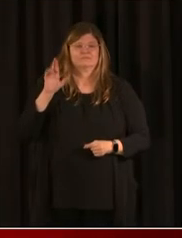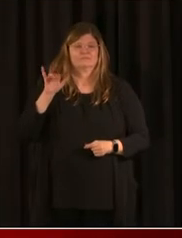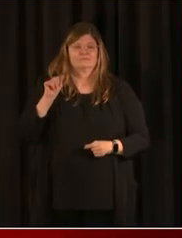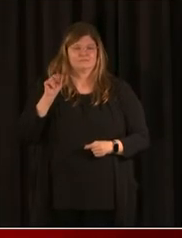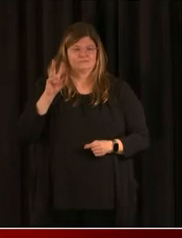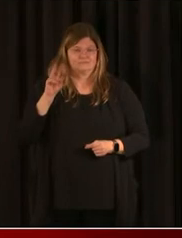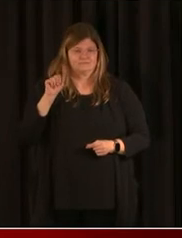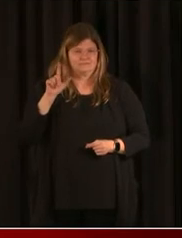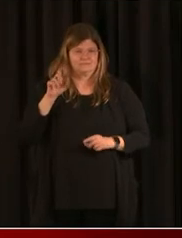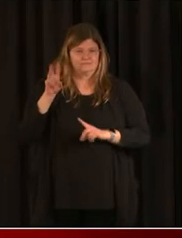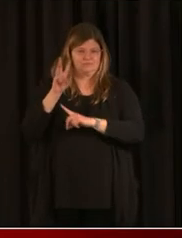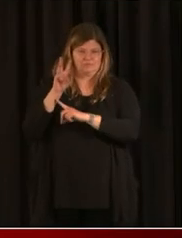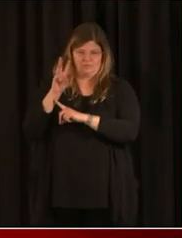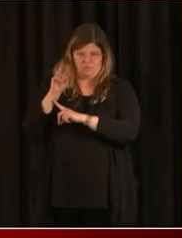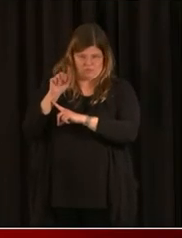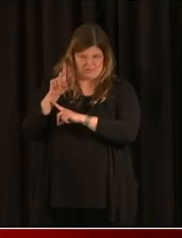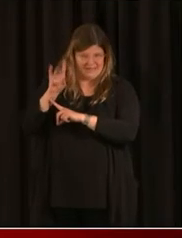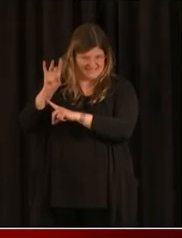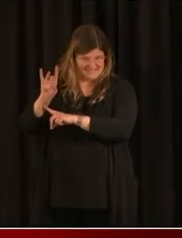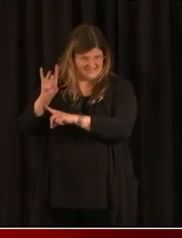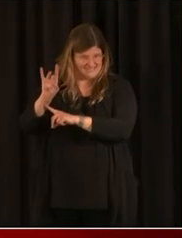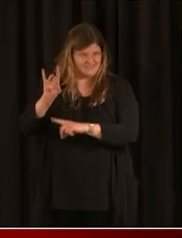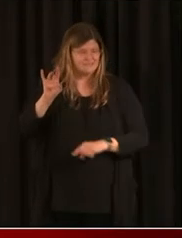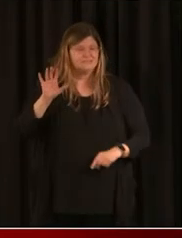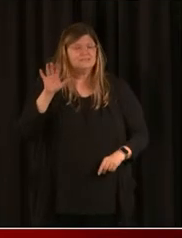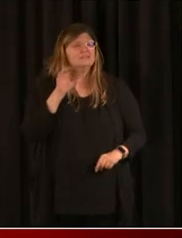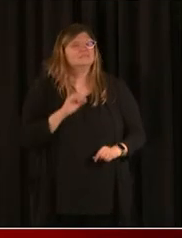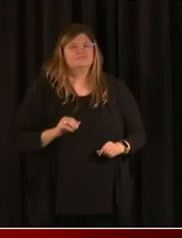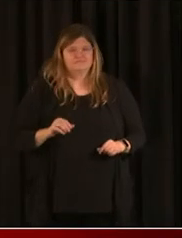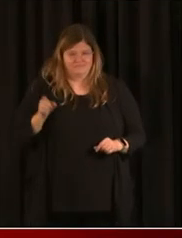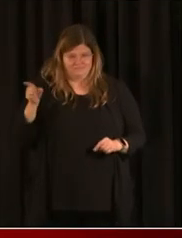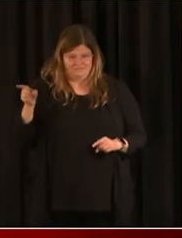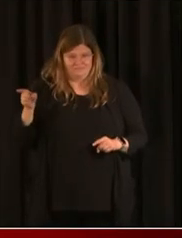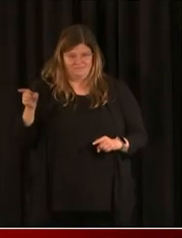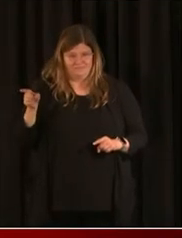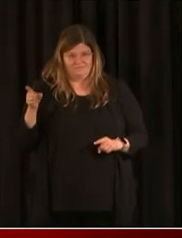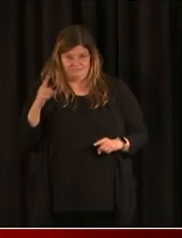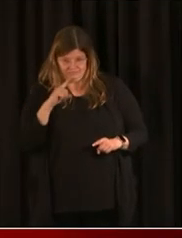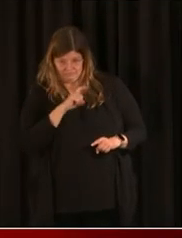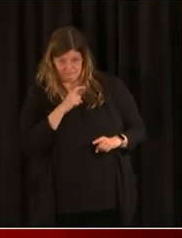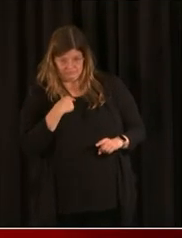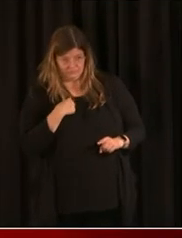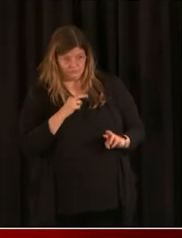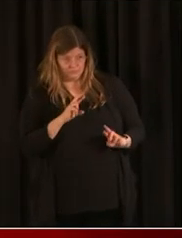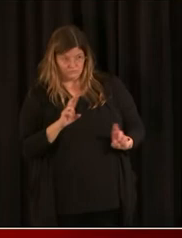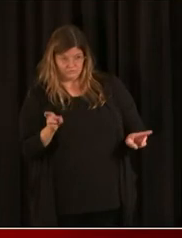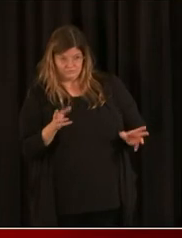Ward 8. Maria, your line is unmuted.